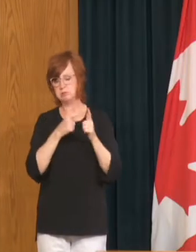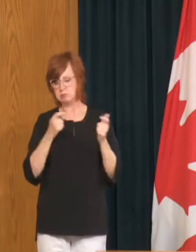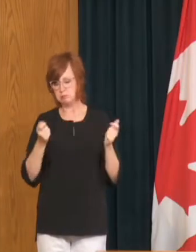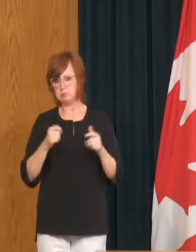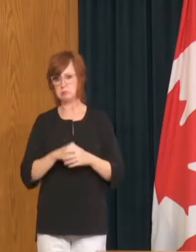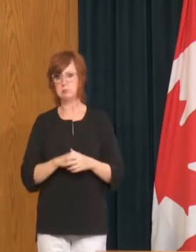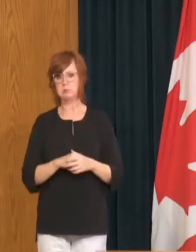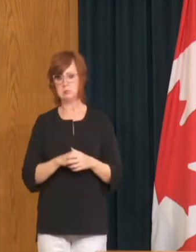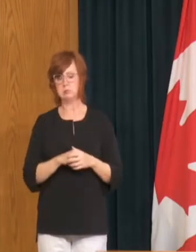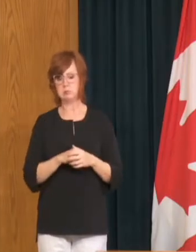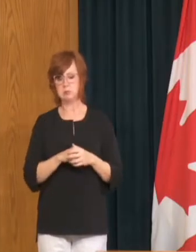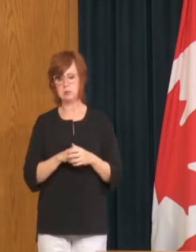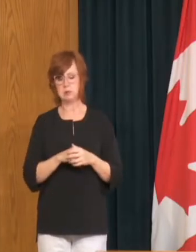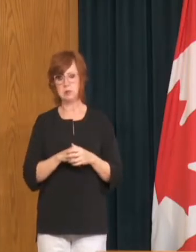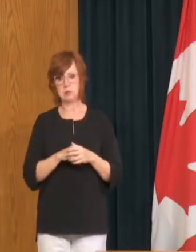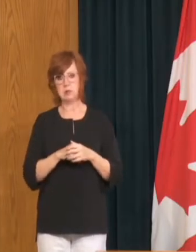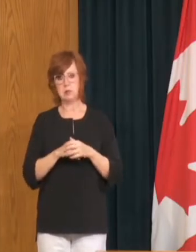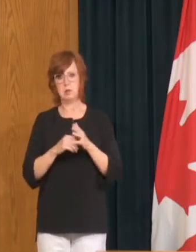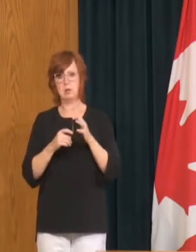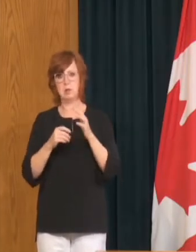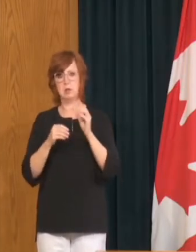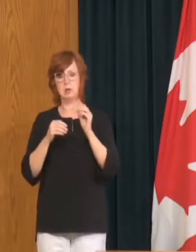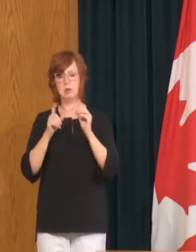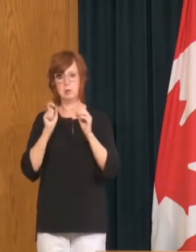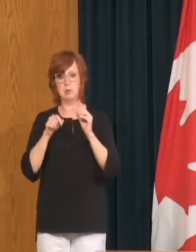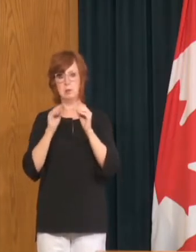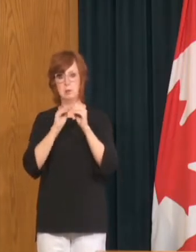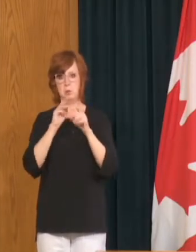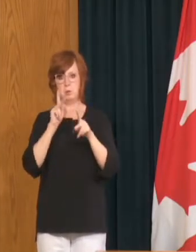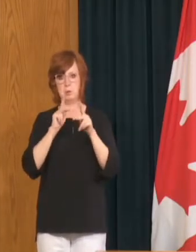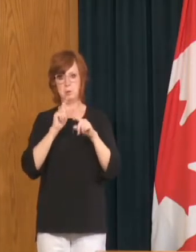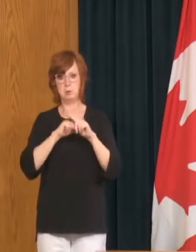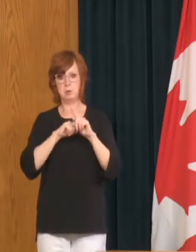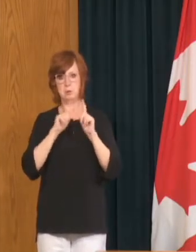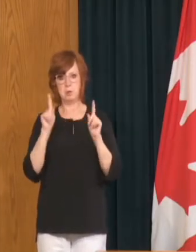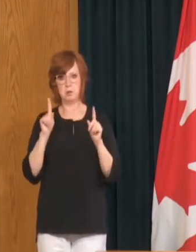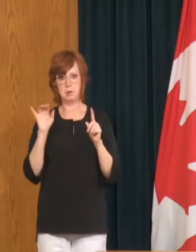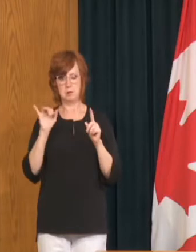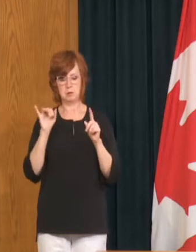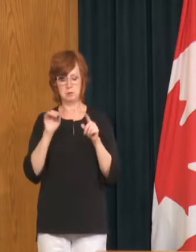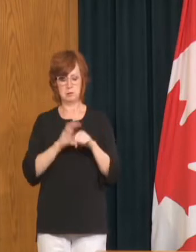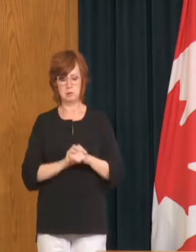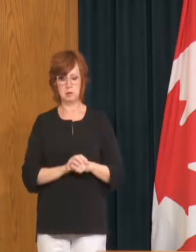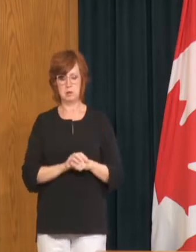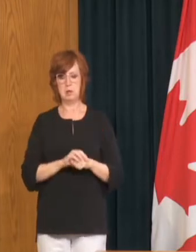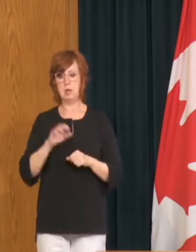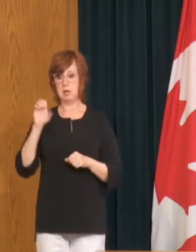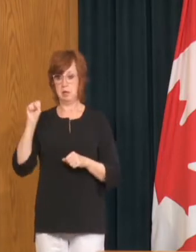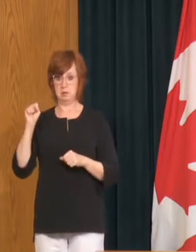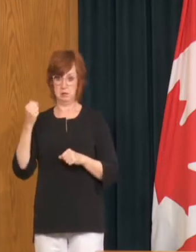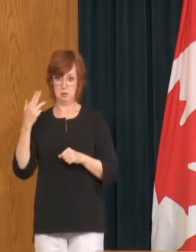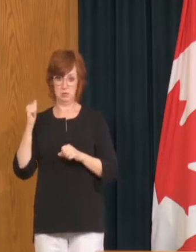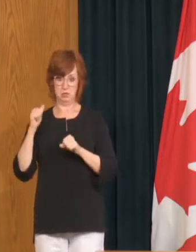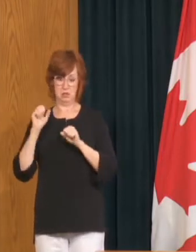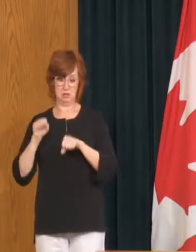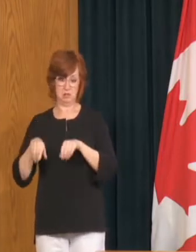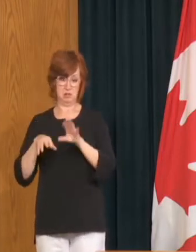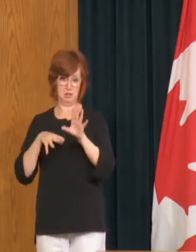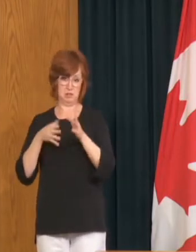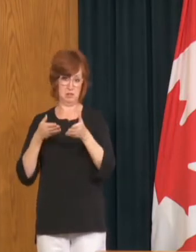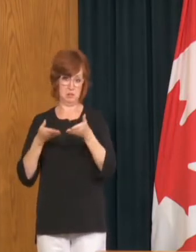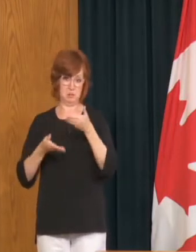a safer way to visit, but that also needs extra resources. But the SHA can speak to further about how